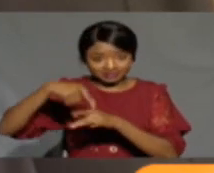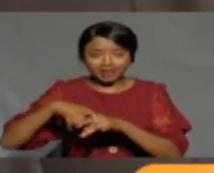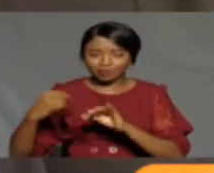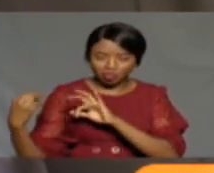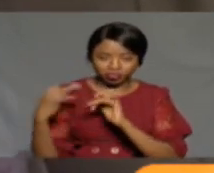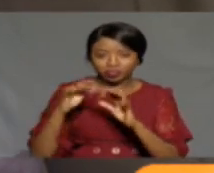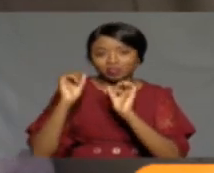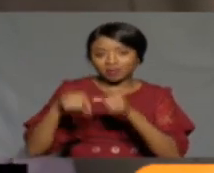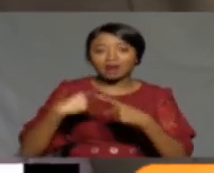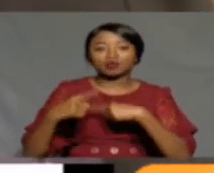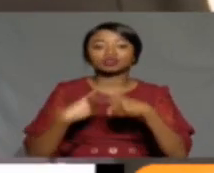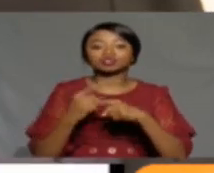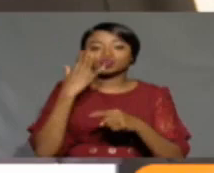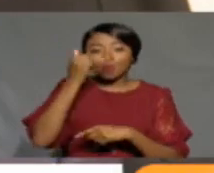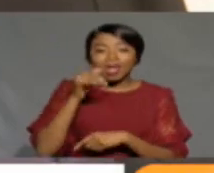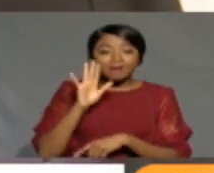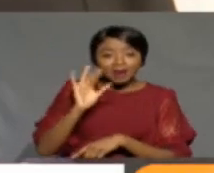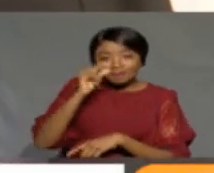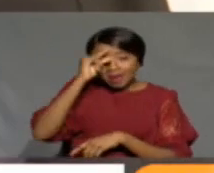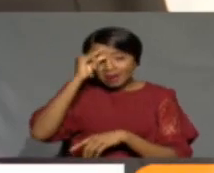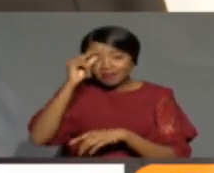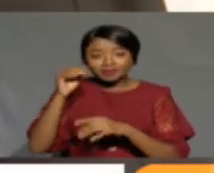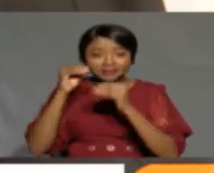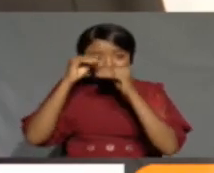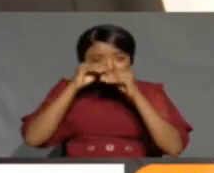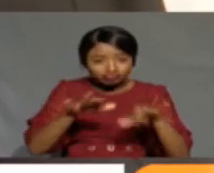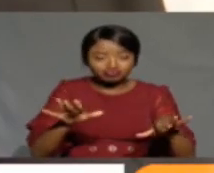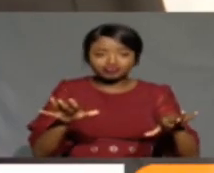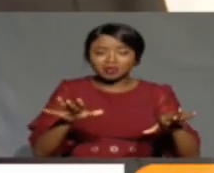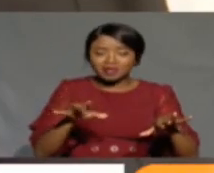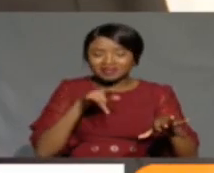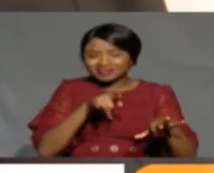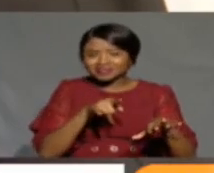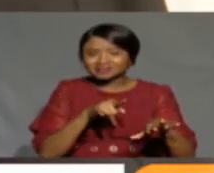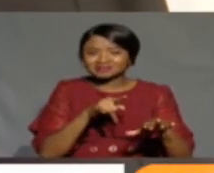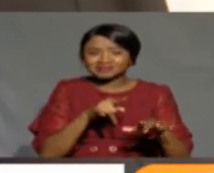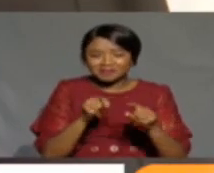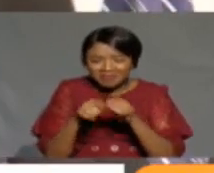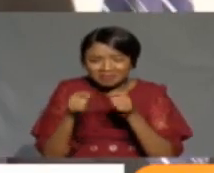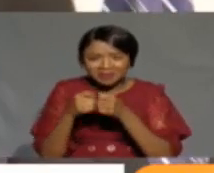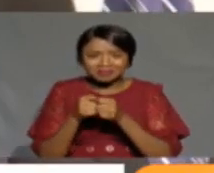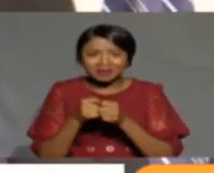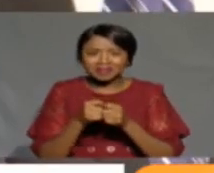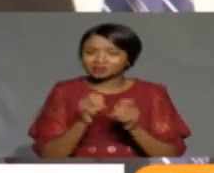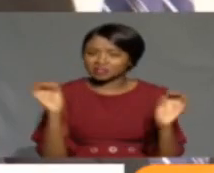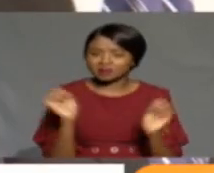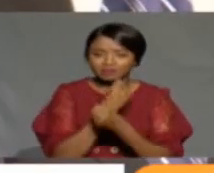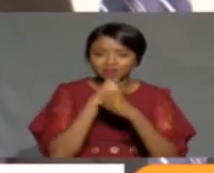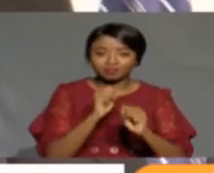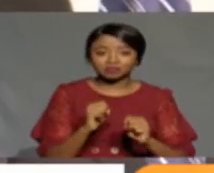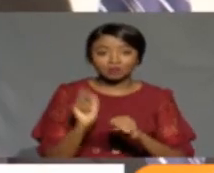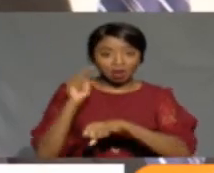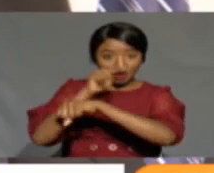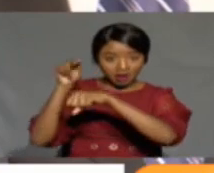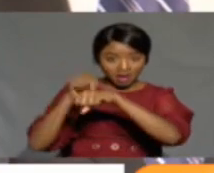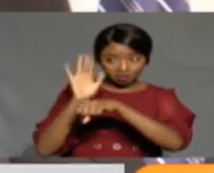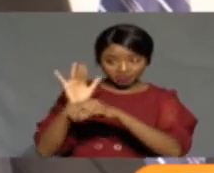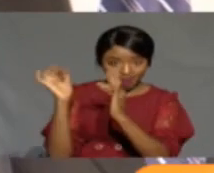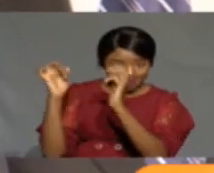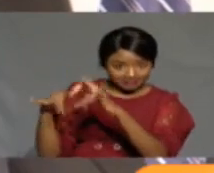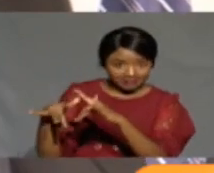the basic pillar of our Constitution, to be brought down by schemes such as this. The National Assembly